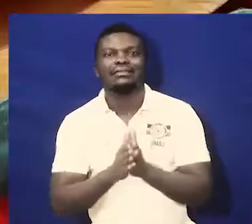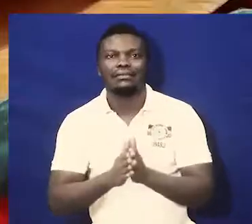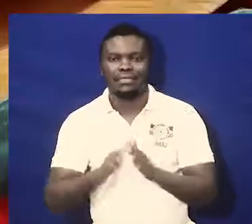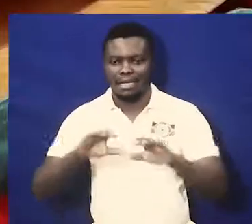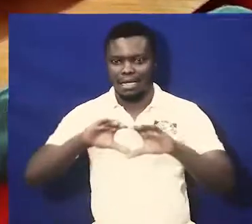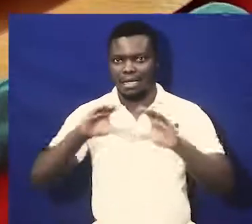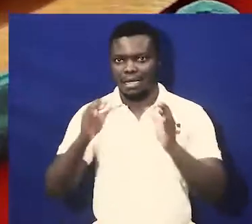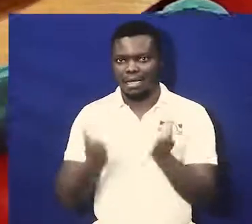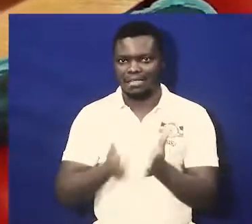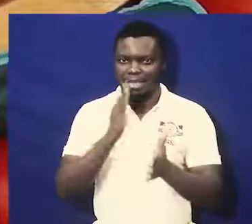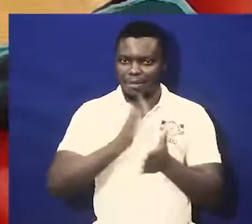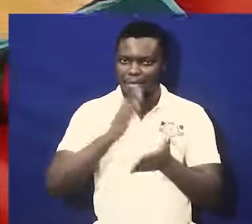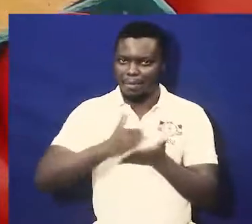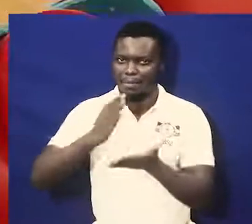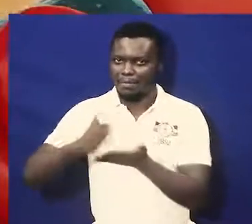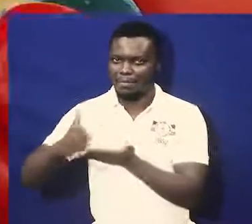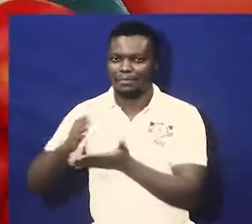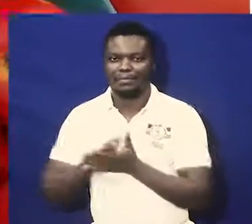cabbages,